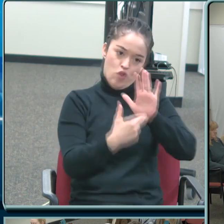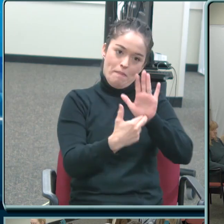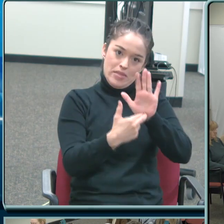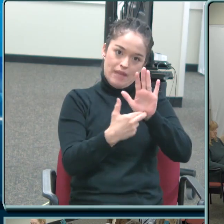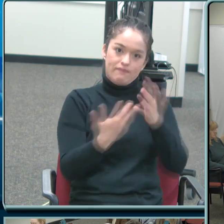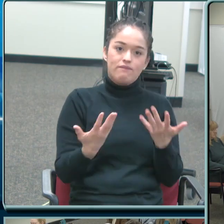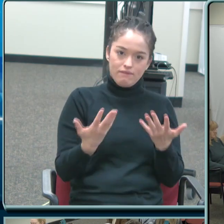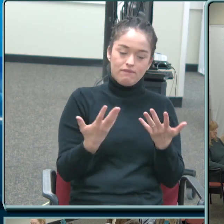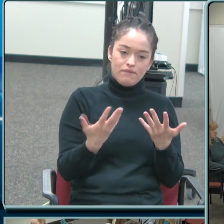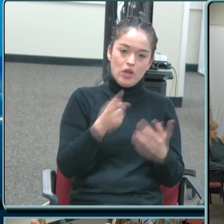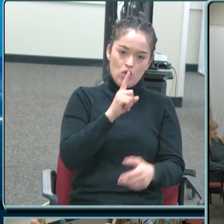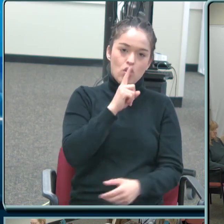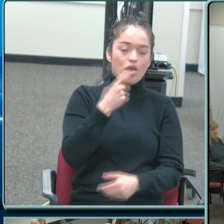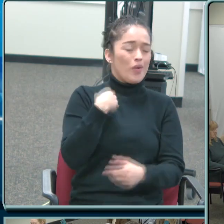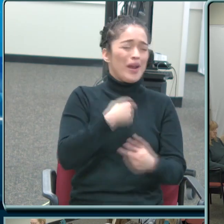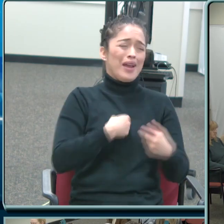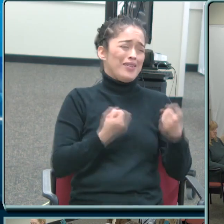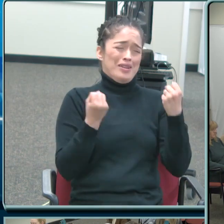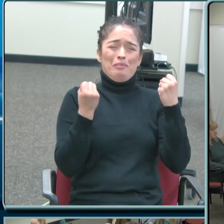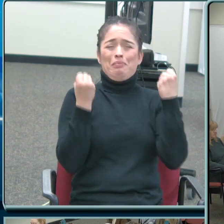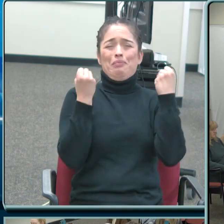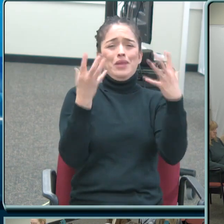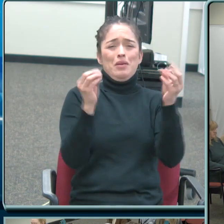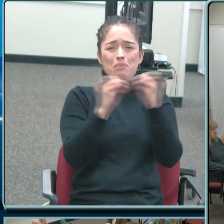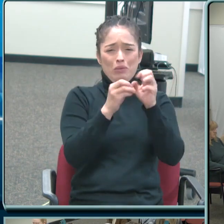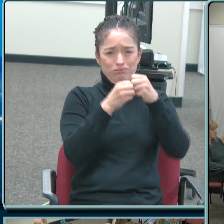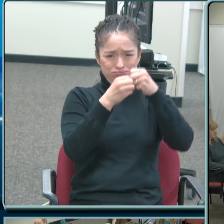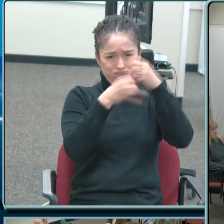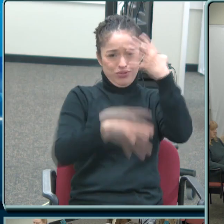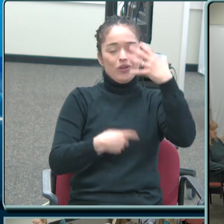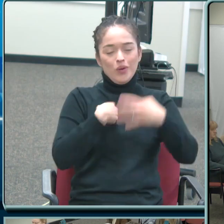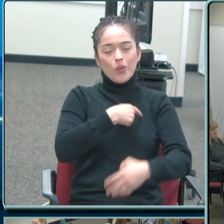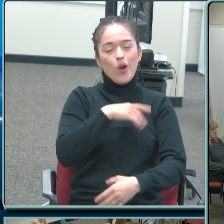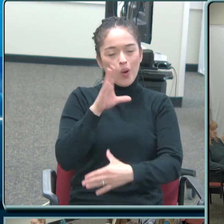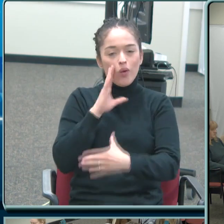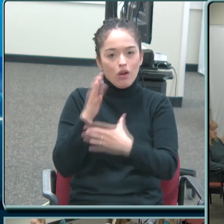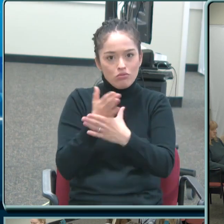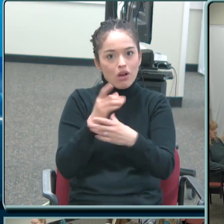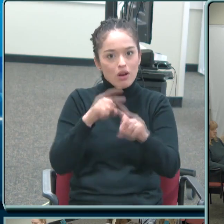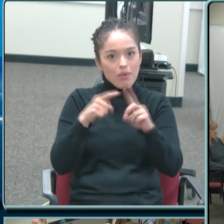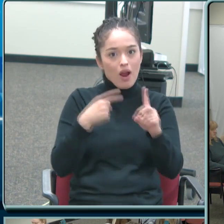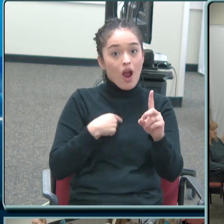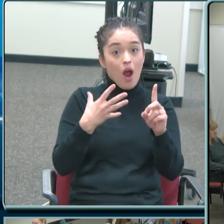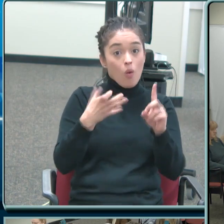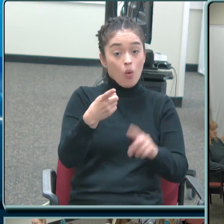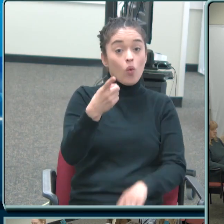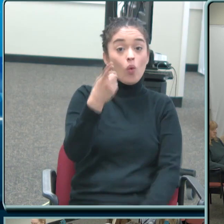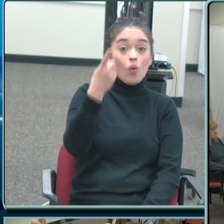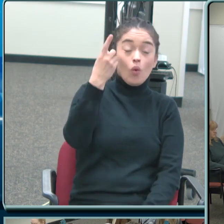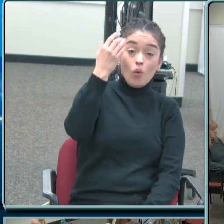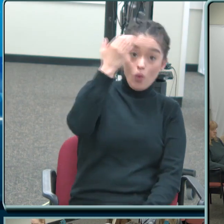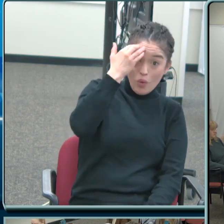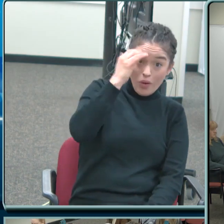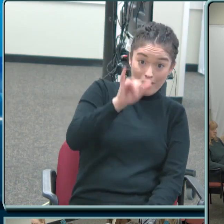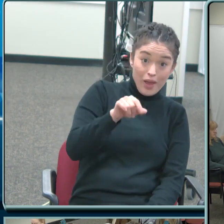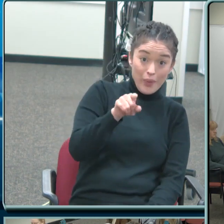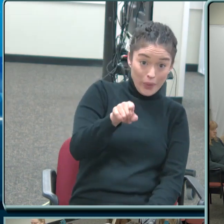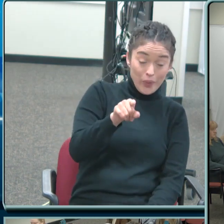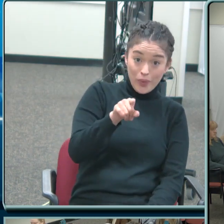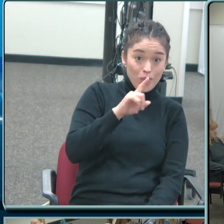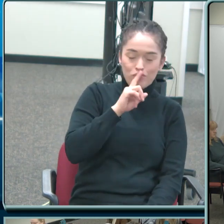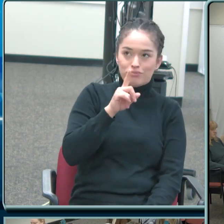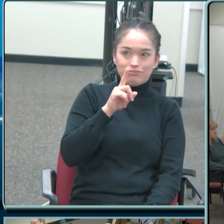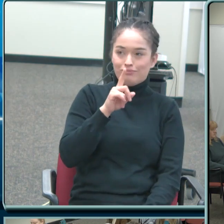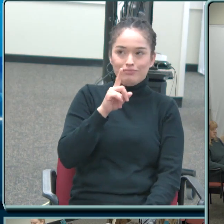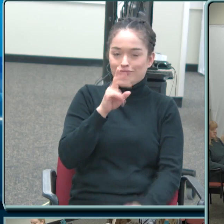representative. And there's so many more in here that we will share, but I did want you to know that you are